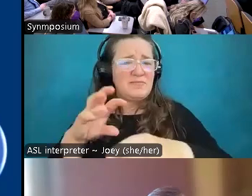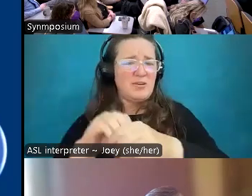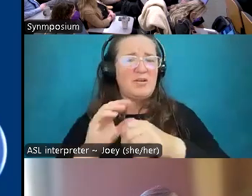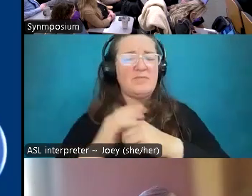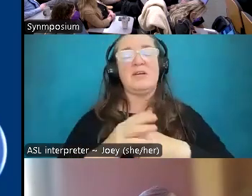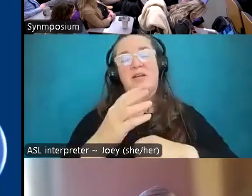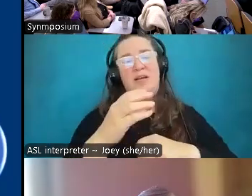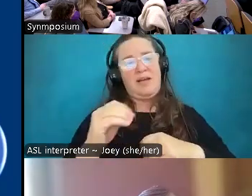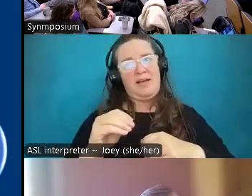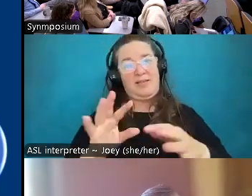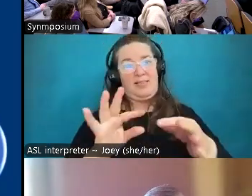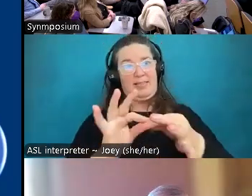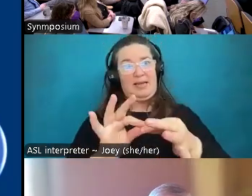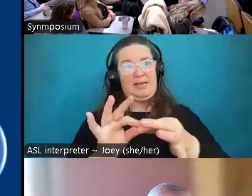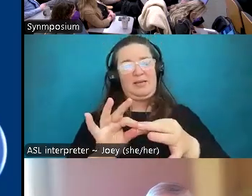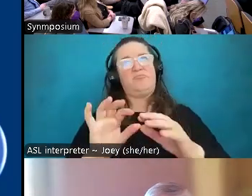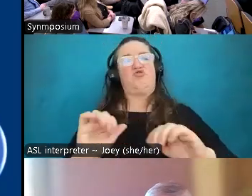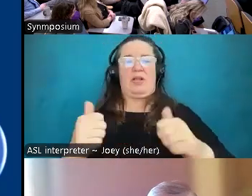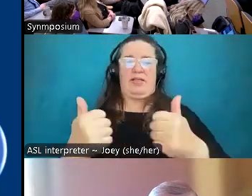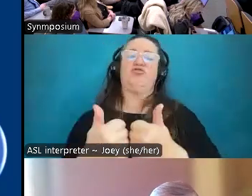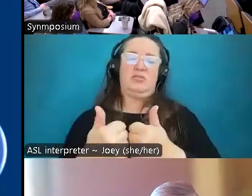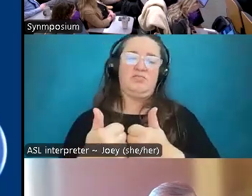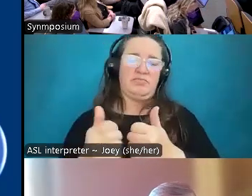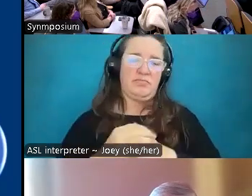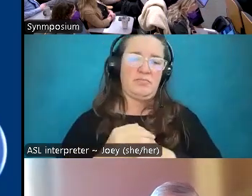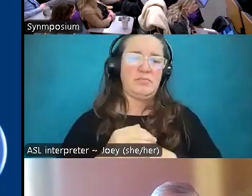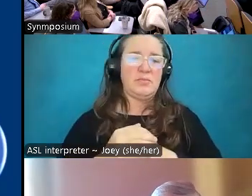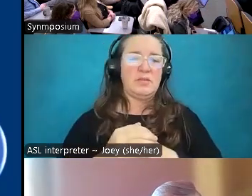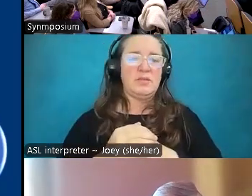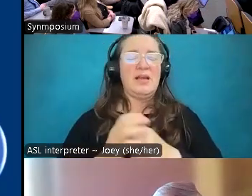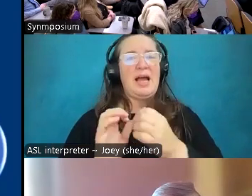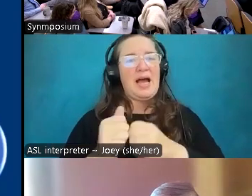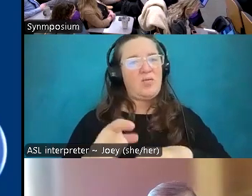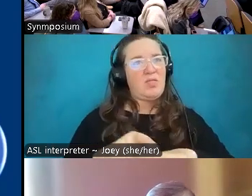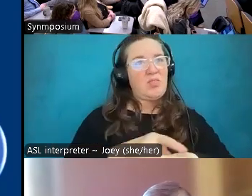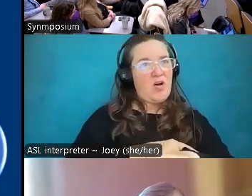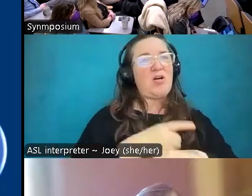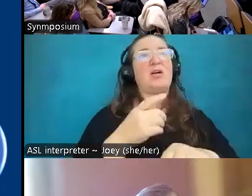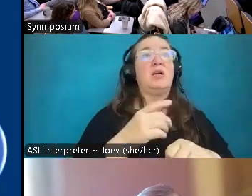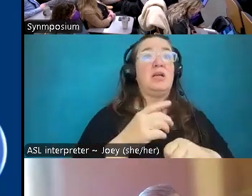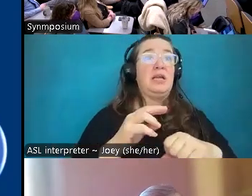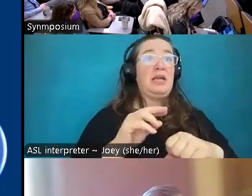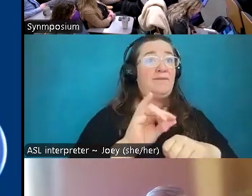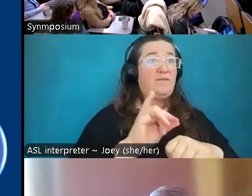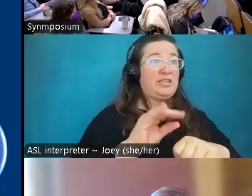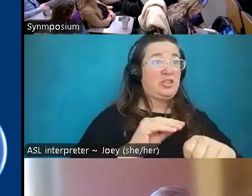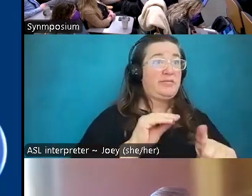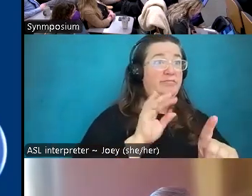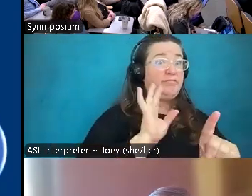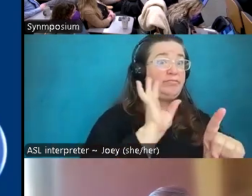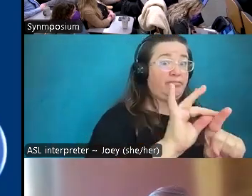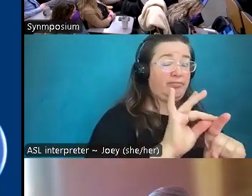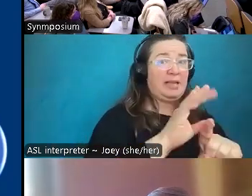infections and these conditions. Challenges included the length of time between infection and illness, sensitivity